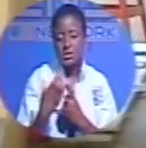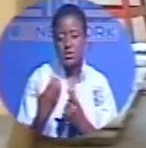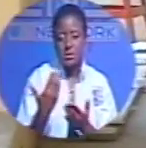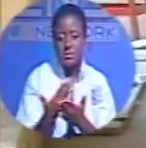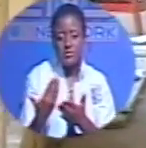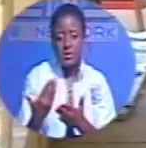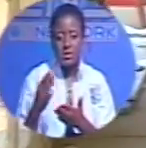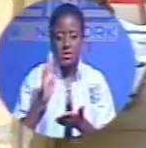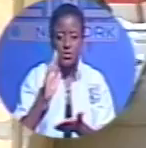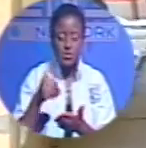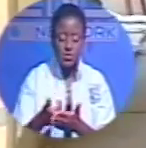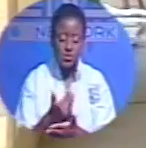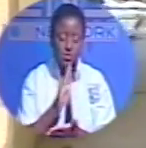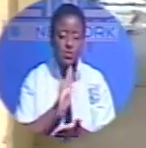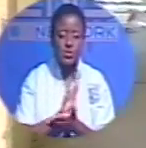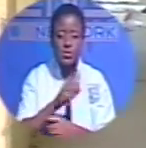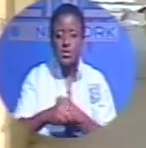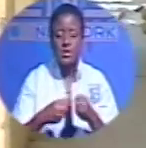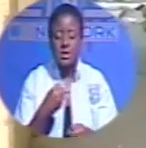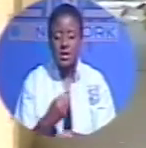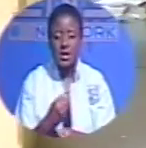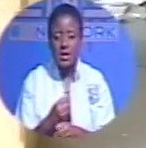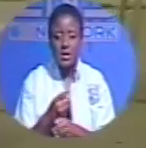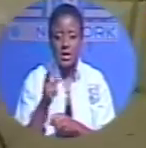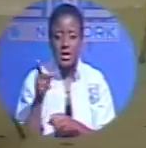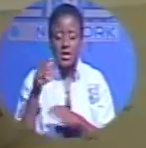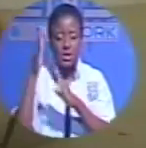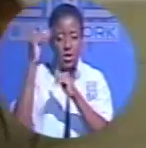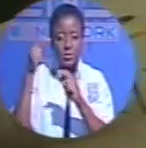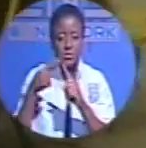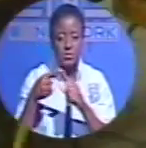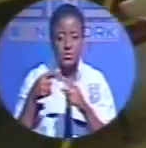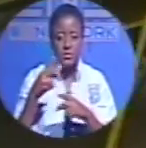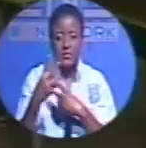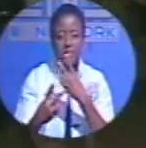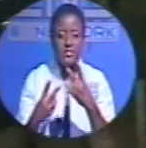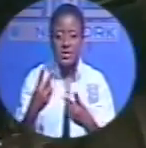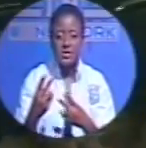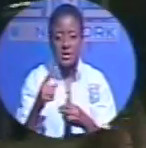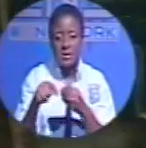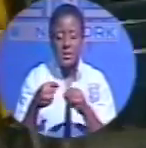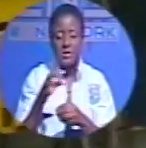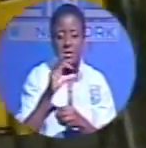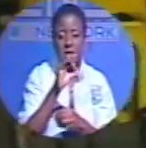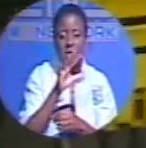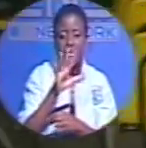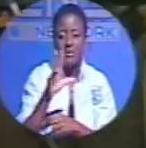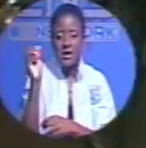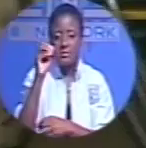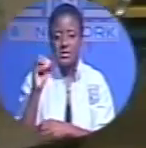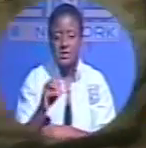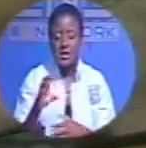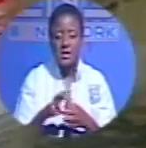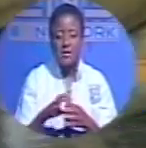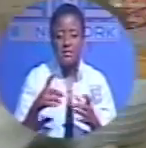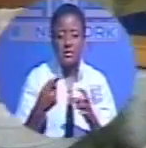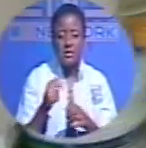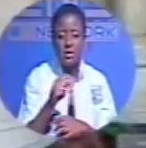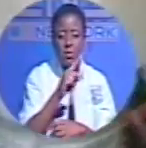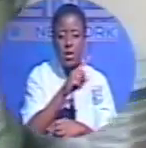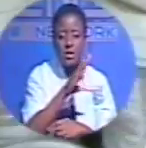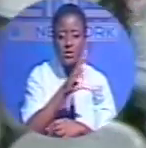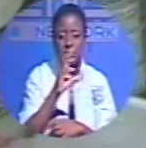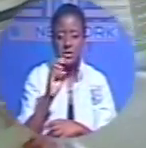term begins, Mr. Fitzgerald says he hopes to visit at least 95% of the 164 schools that make up the public school